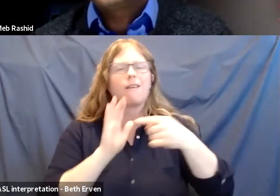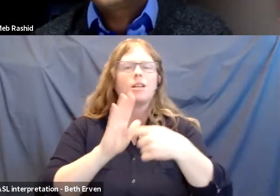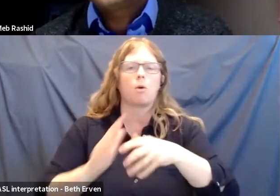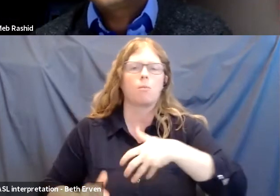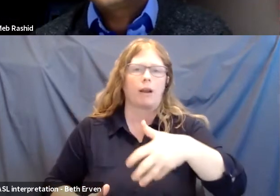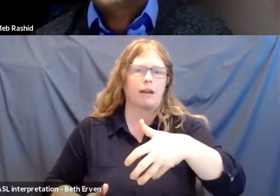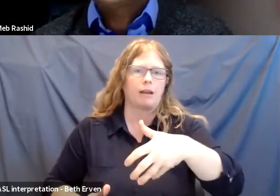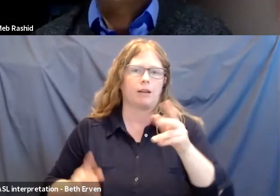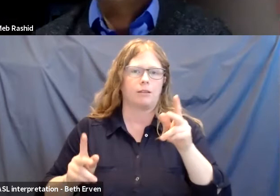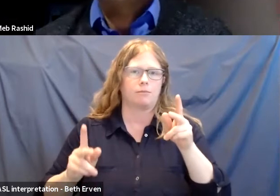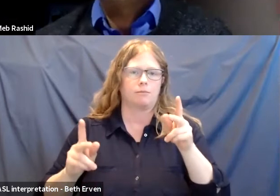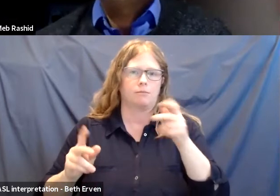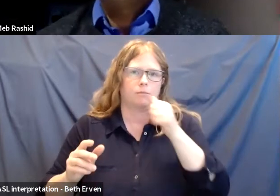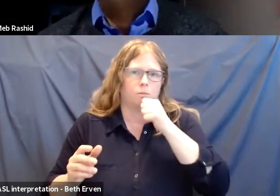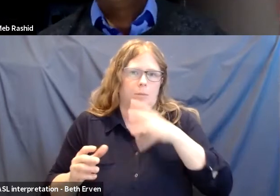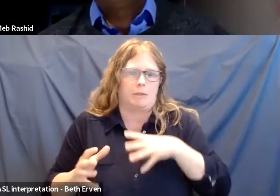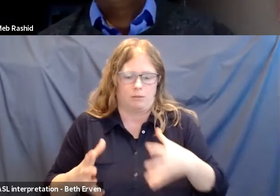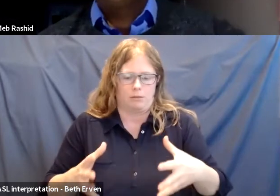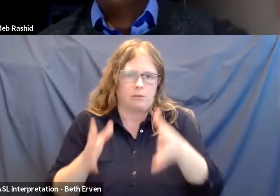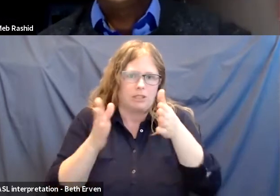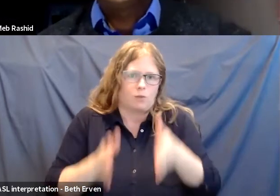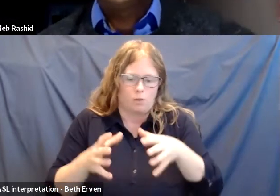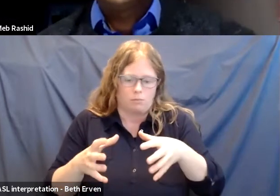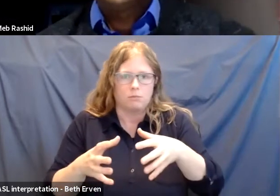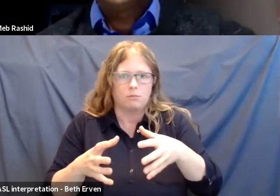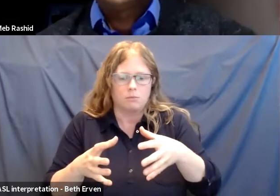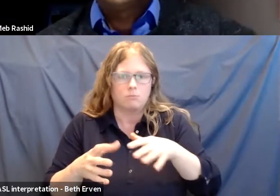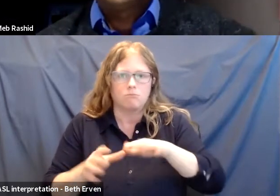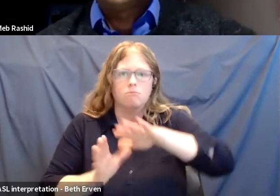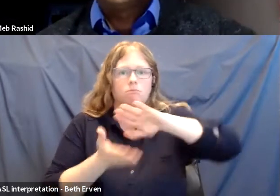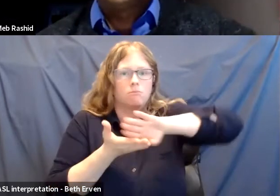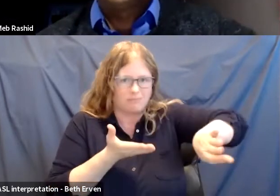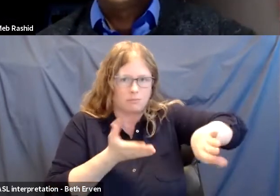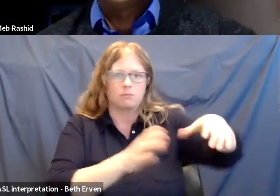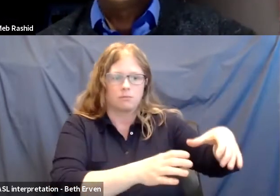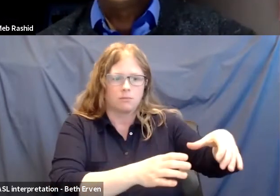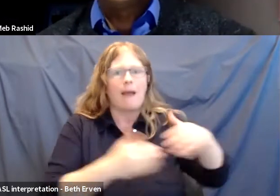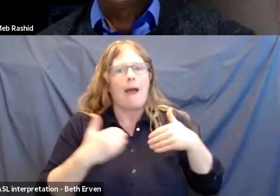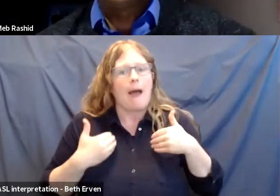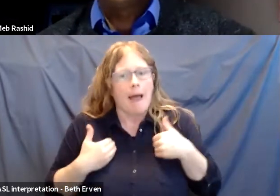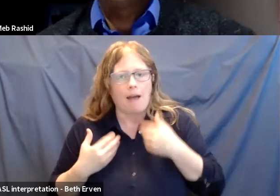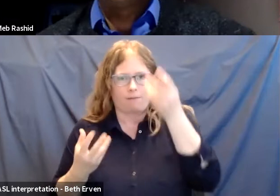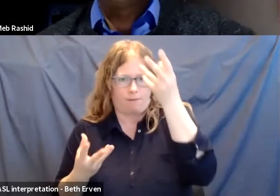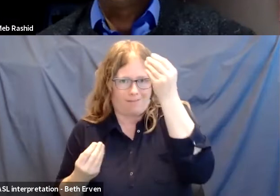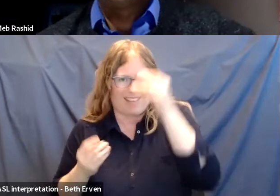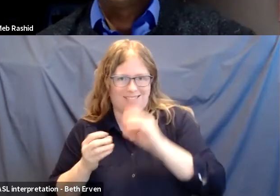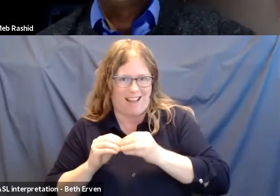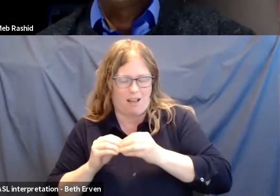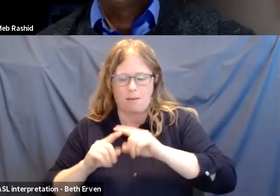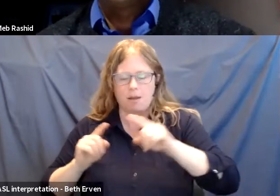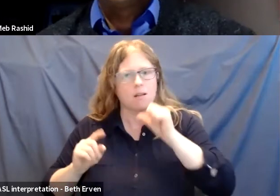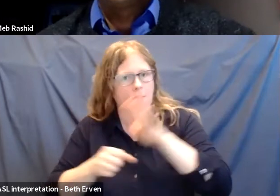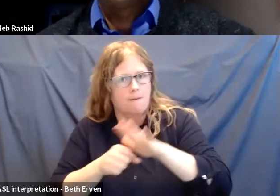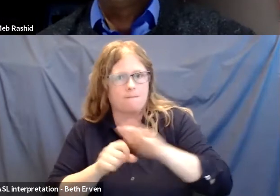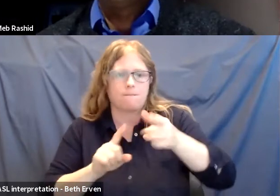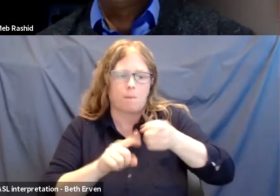individuals were excluded from these clinical trials. So we actually don't have as much data. We have data, but not as much data from pregnant individuals.